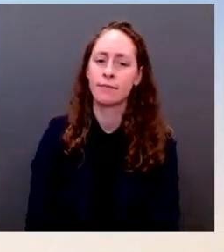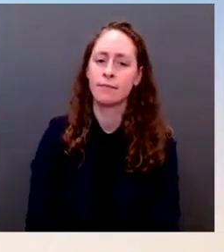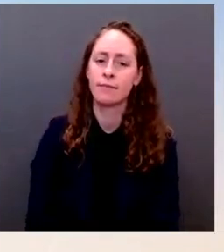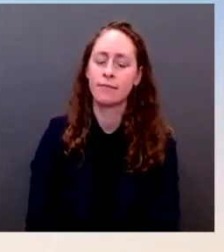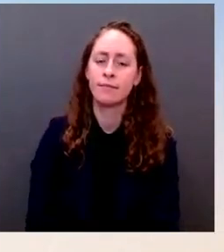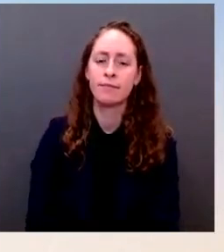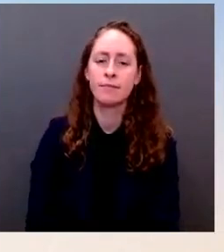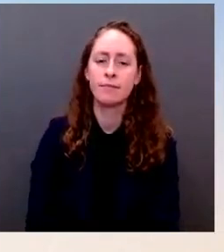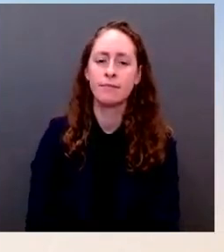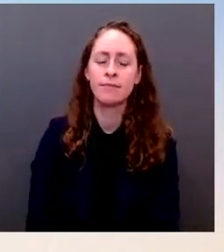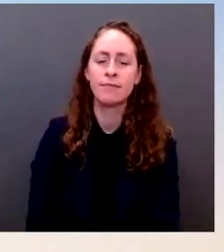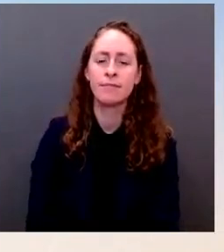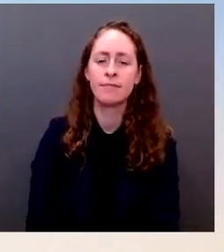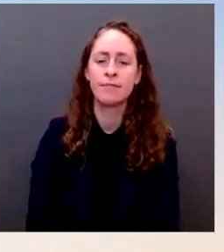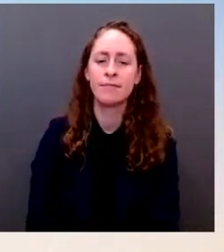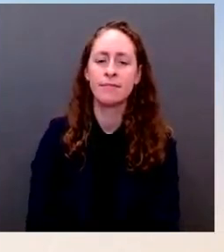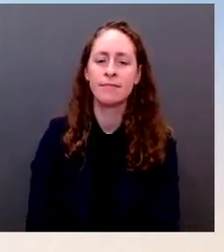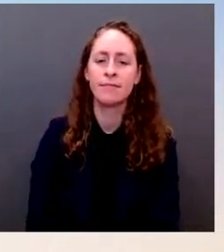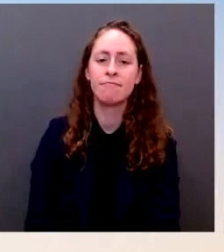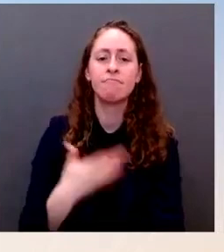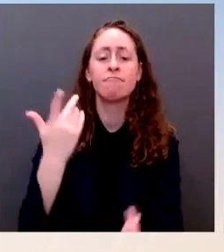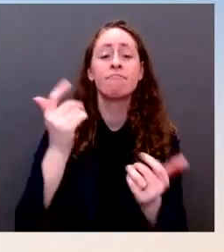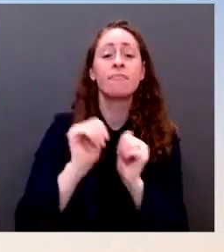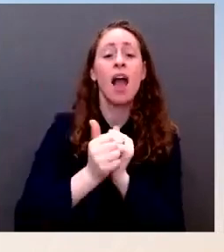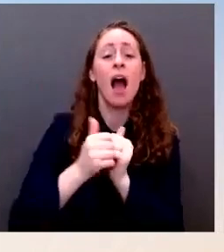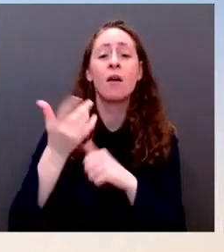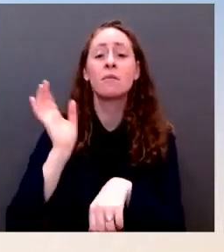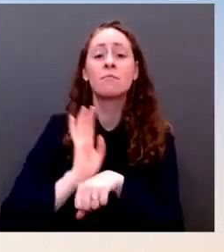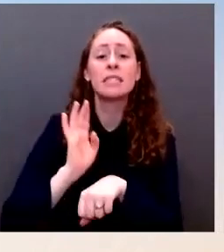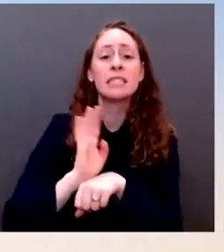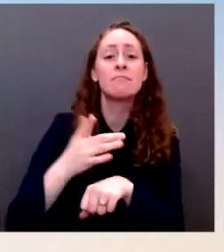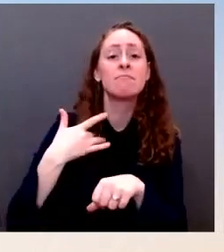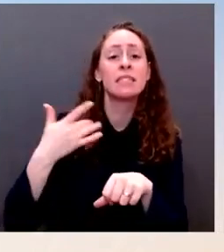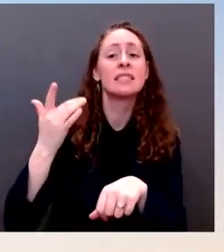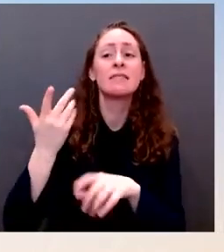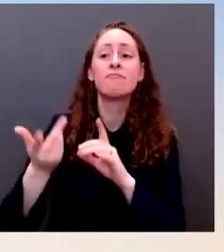of power we have as we work to continue to strengthen